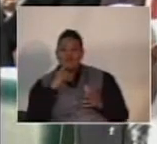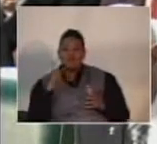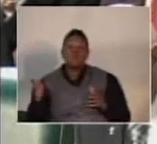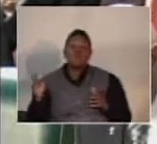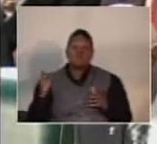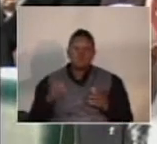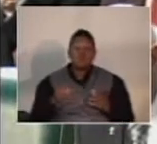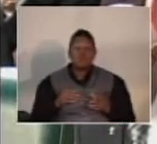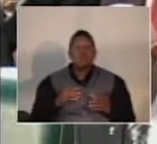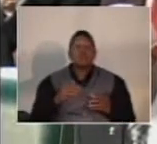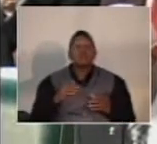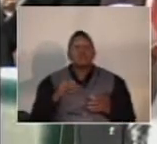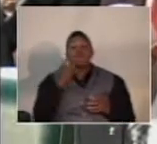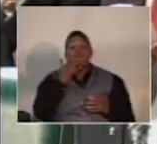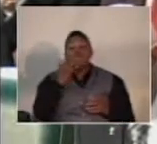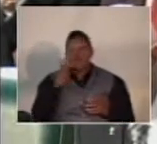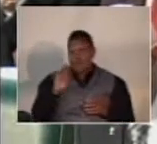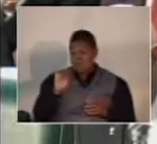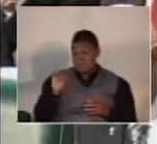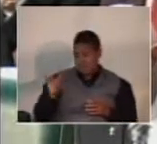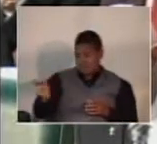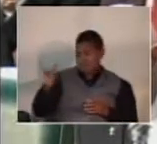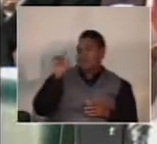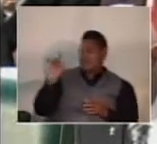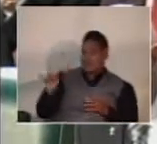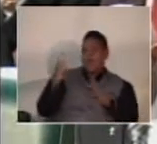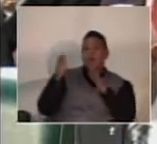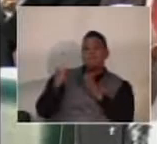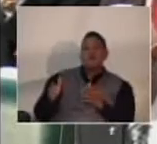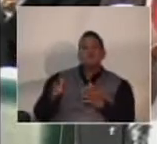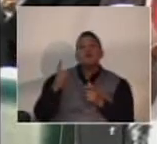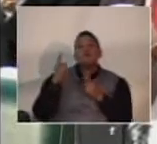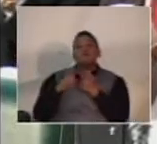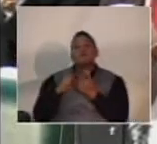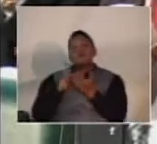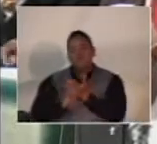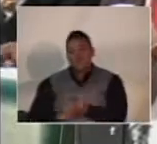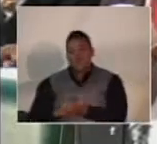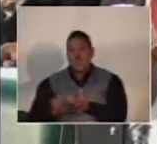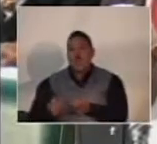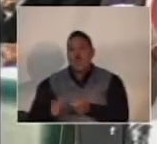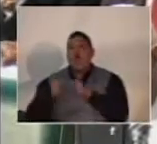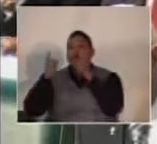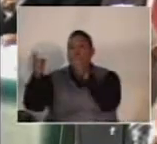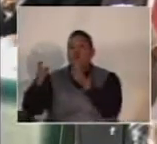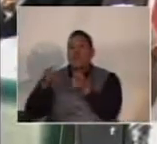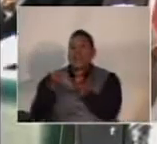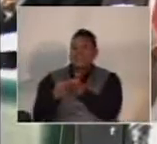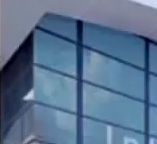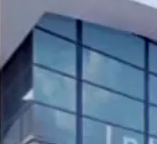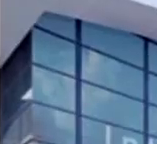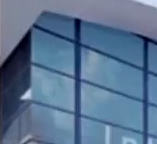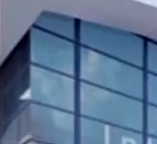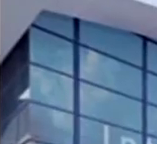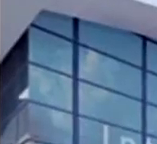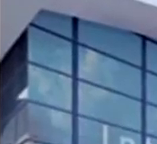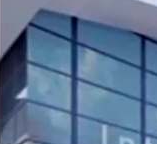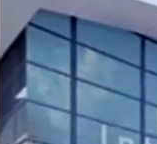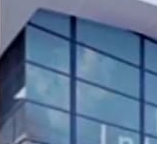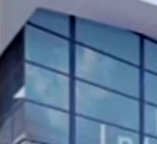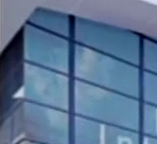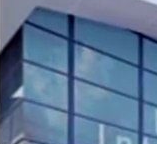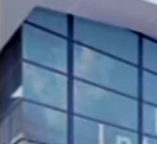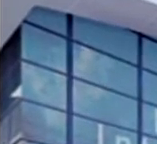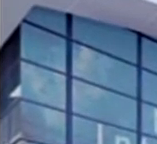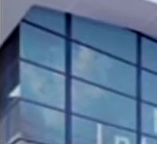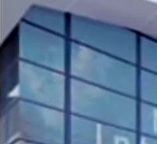preferred bidder should be selected, followed by contract award and signing in another 2 to 3 months. If all goes